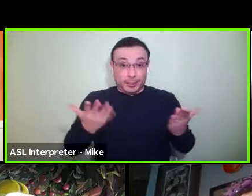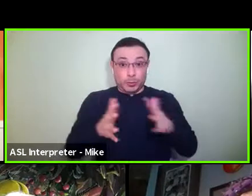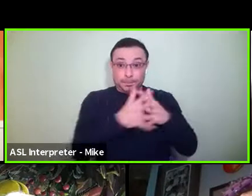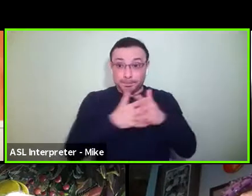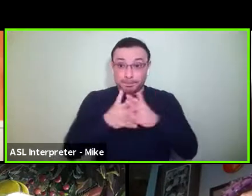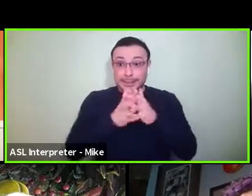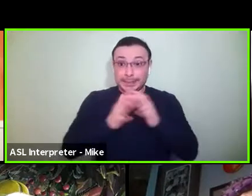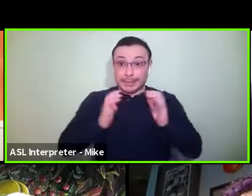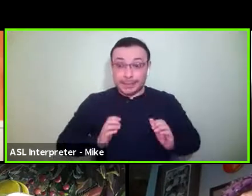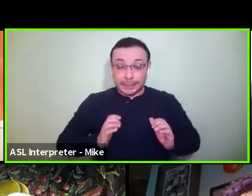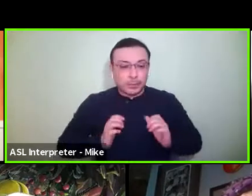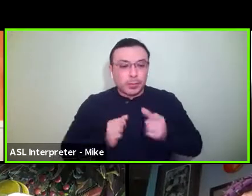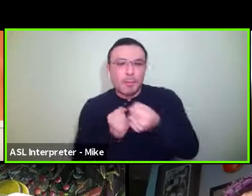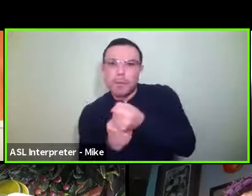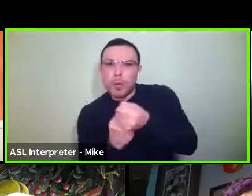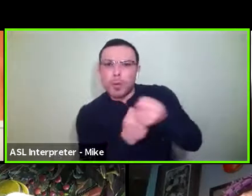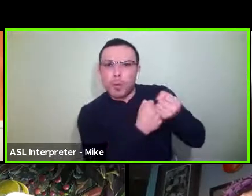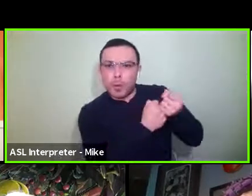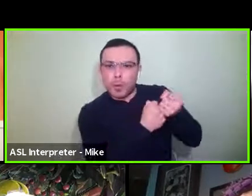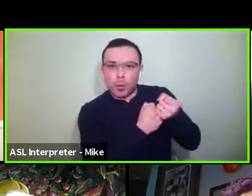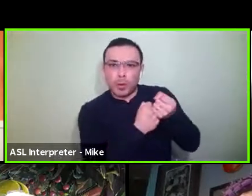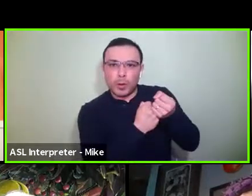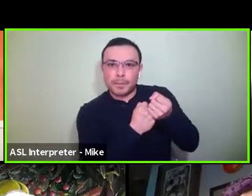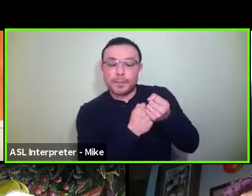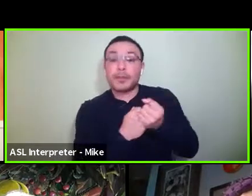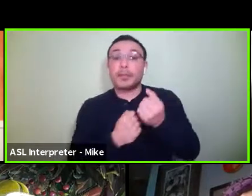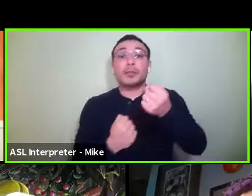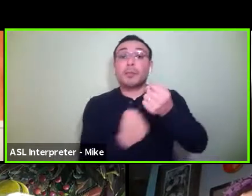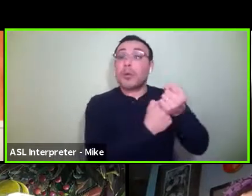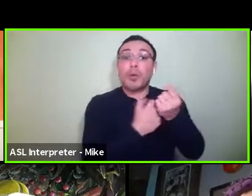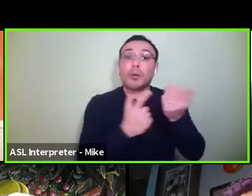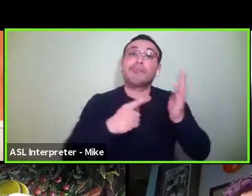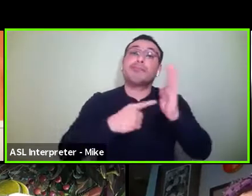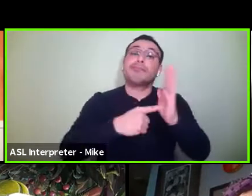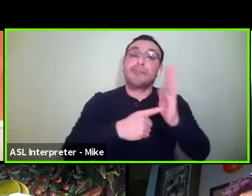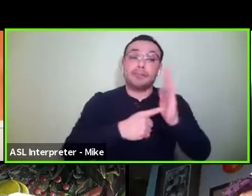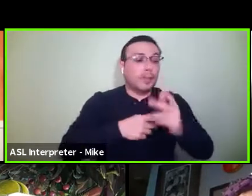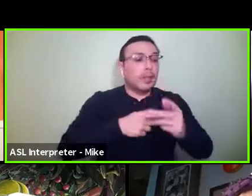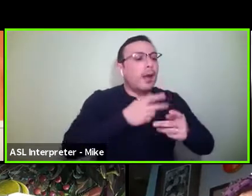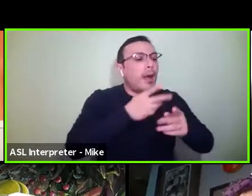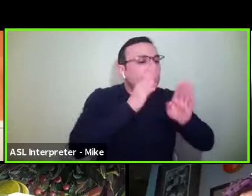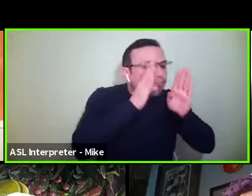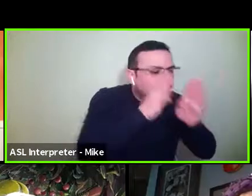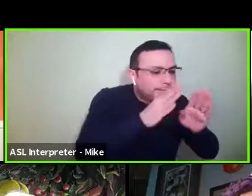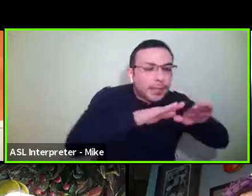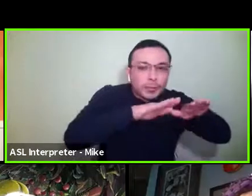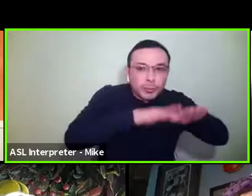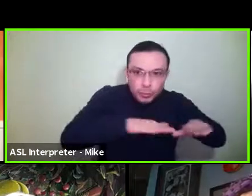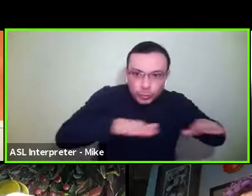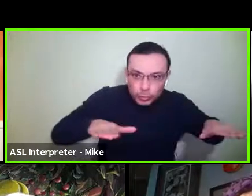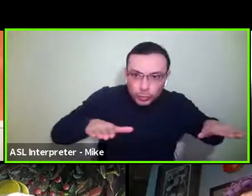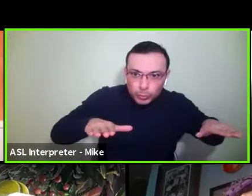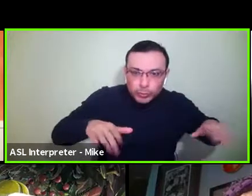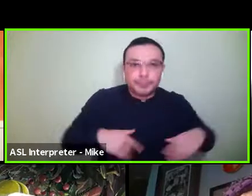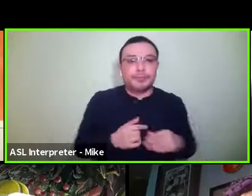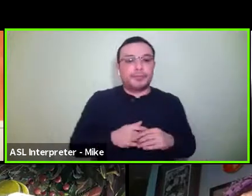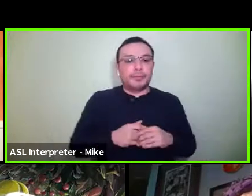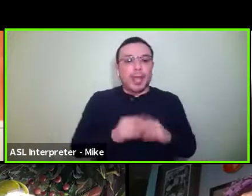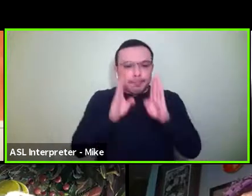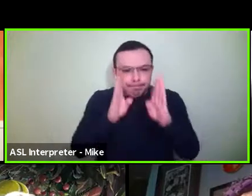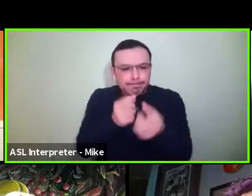bill, there are things like care for children built into it, and care for older people, and et cetera, et